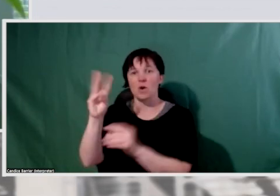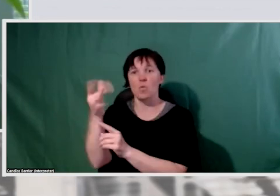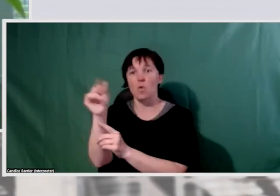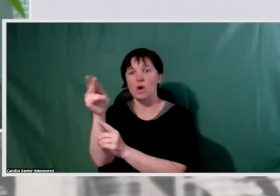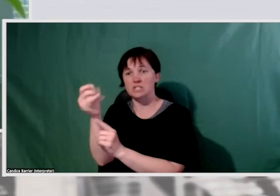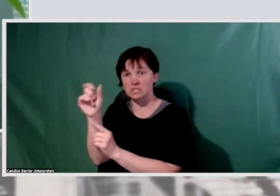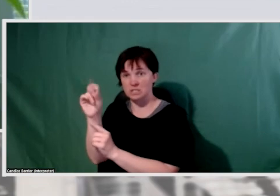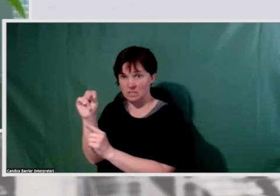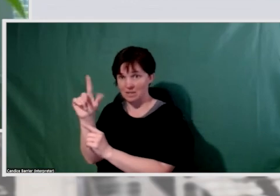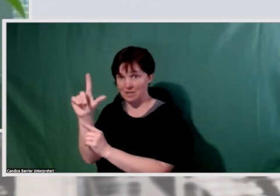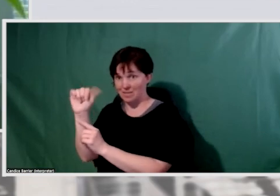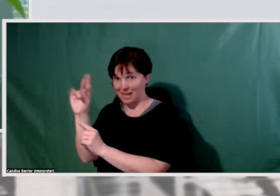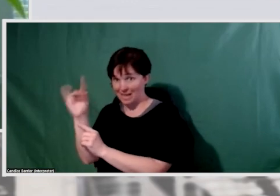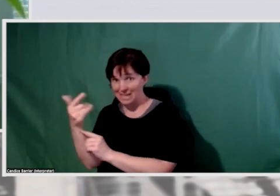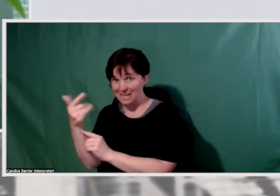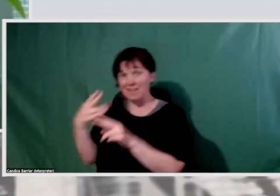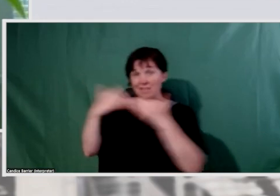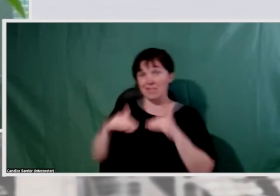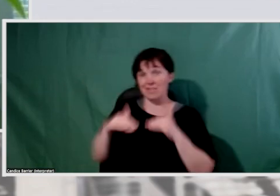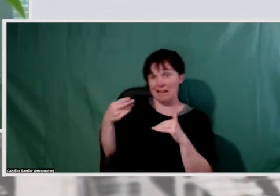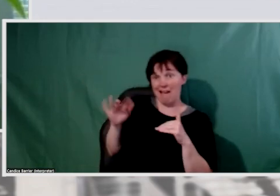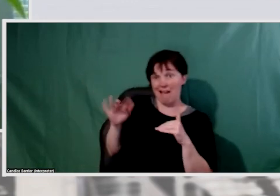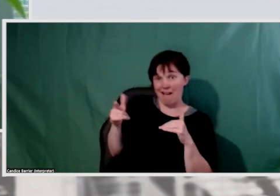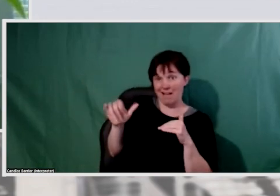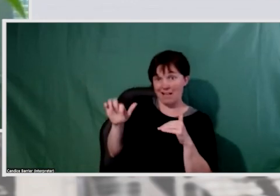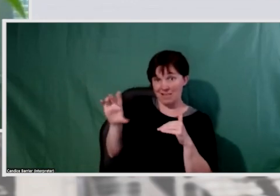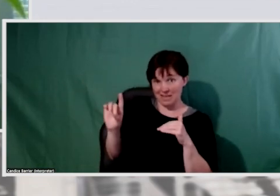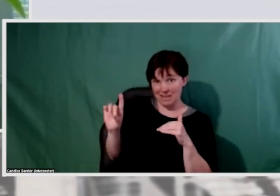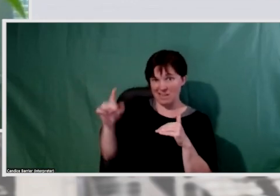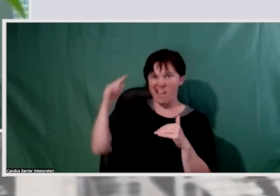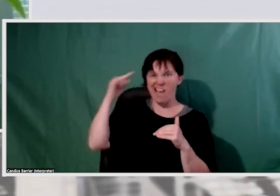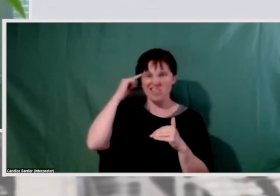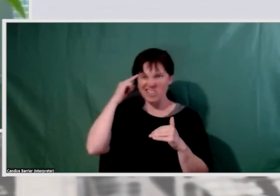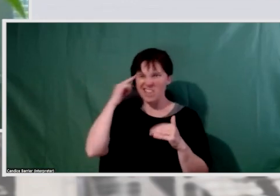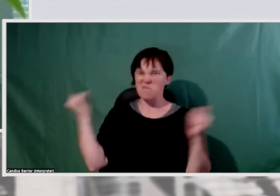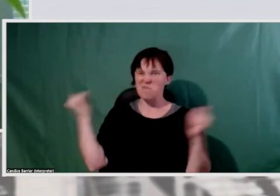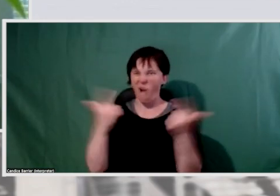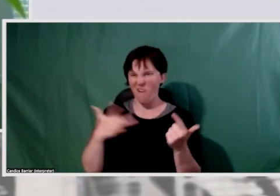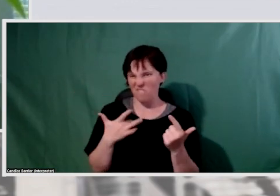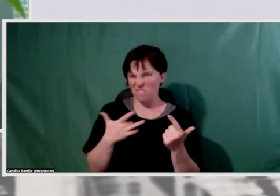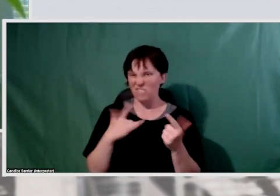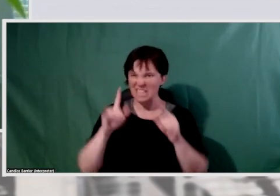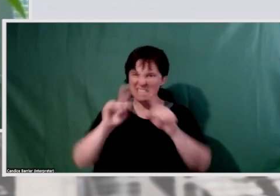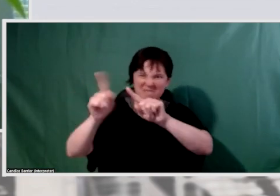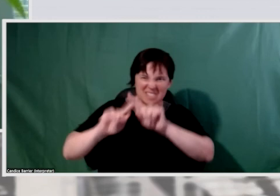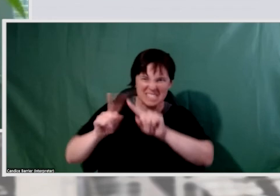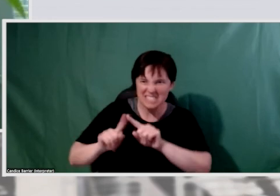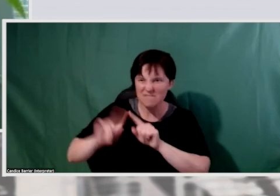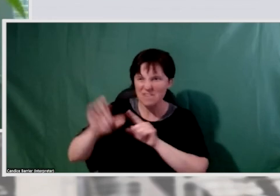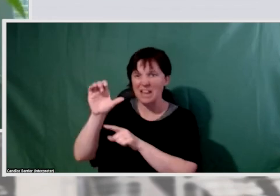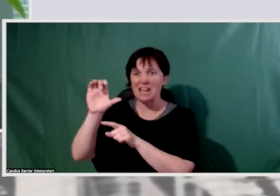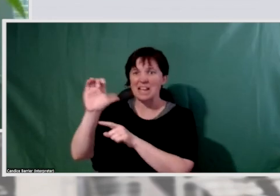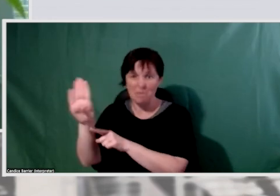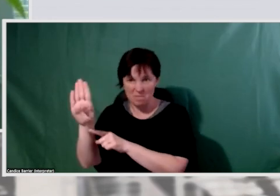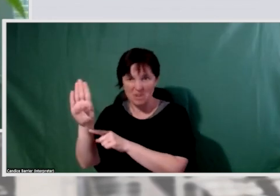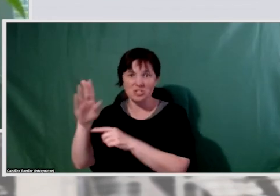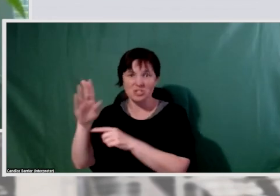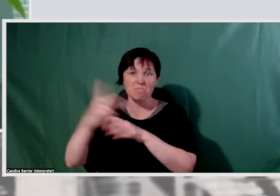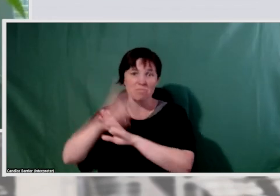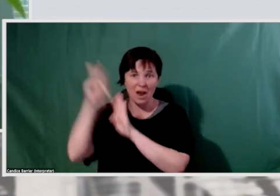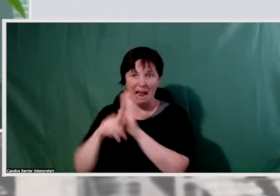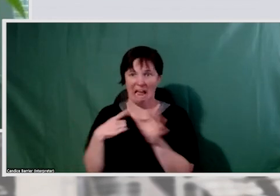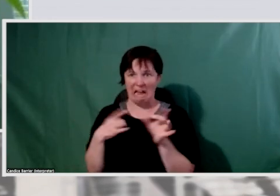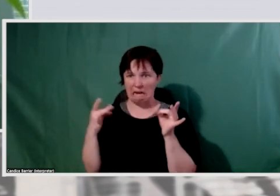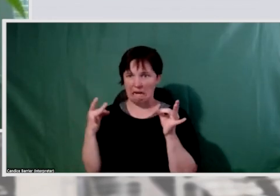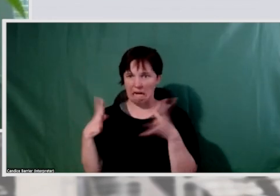Highland. This is a pain point I think we all feel in different ways for all kinds of capital projects. I used to hate